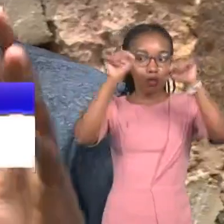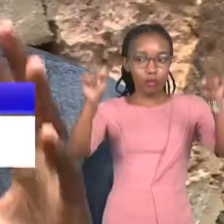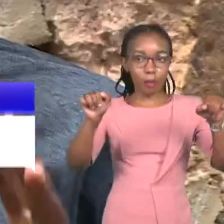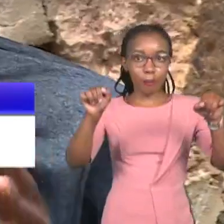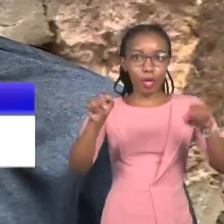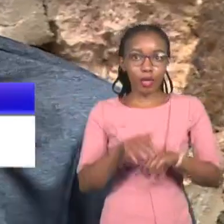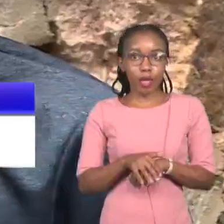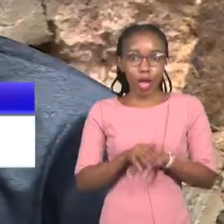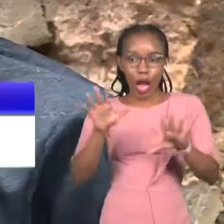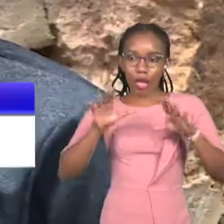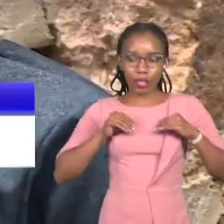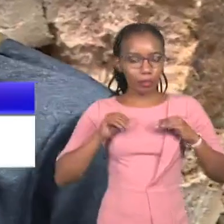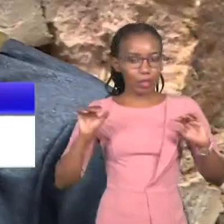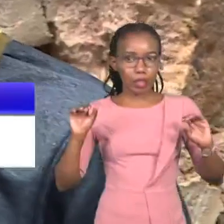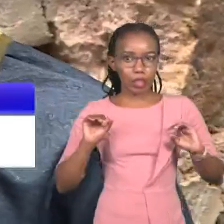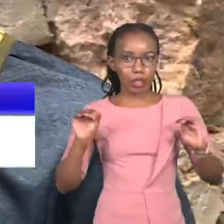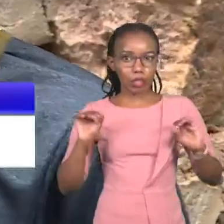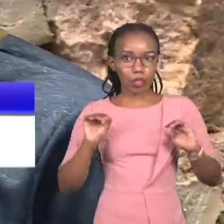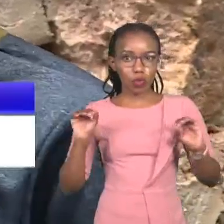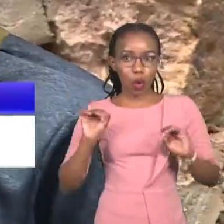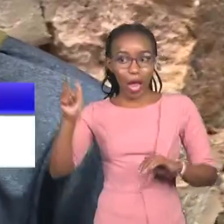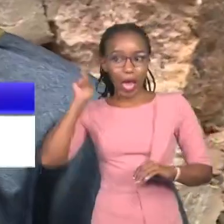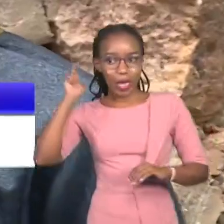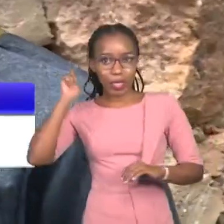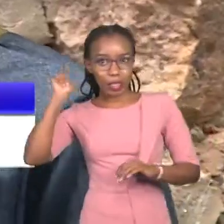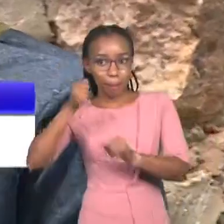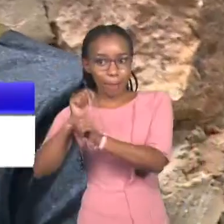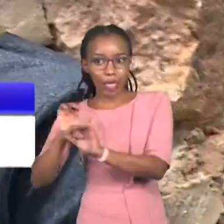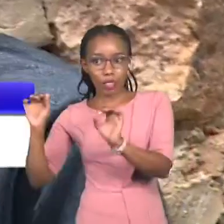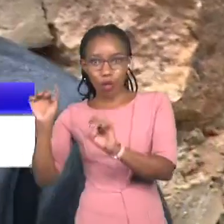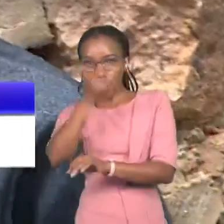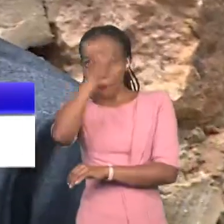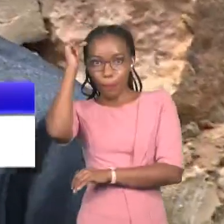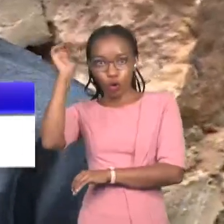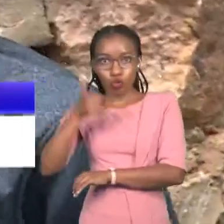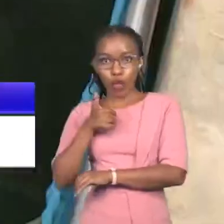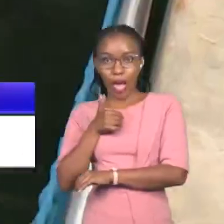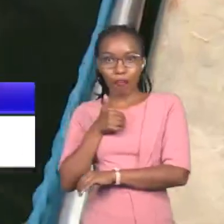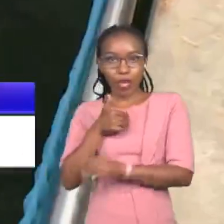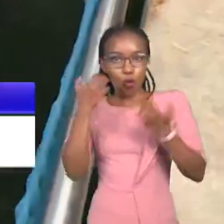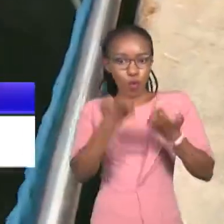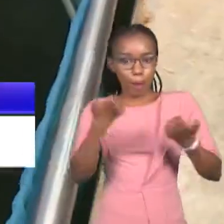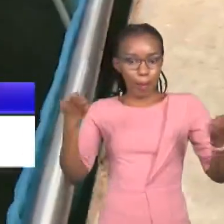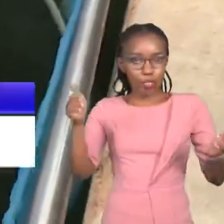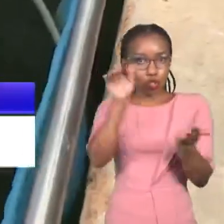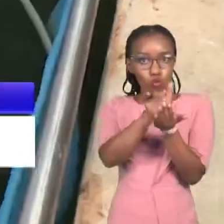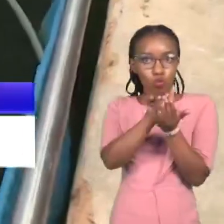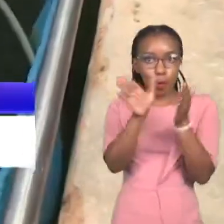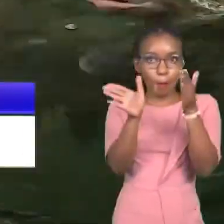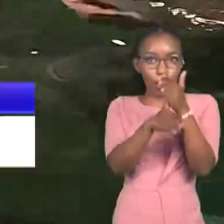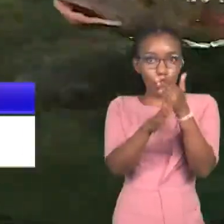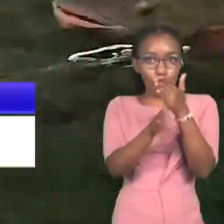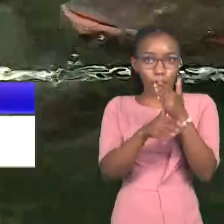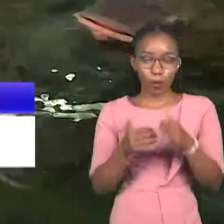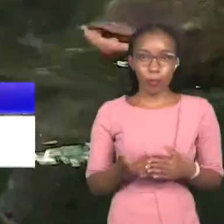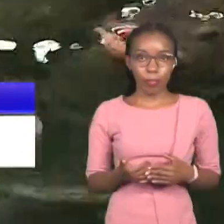we don't allow the eggs to hatch because you have artificial incubators. But to facilitate these,